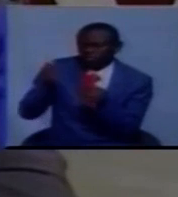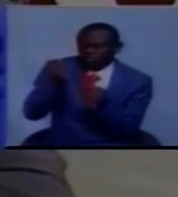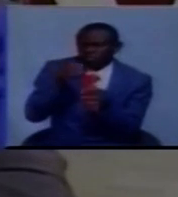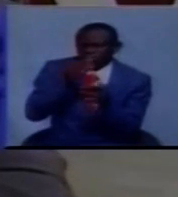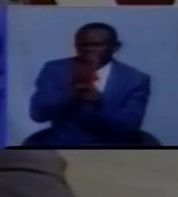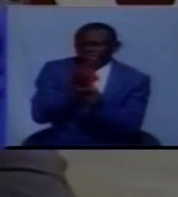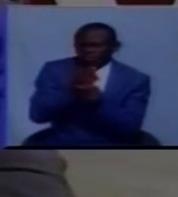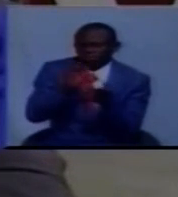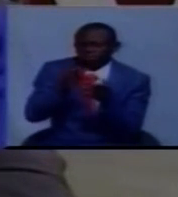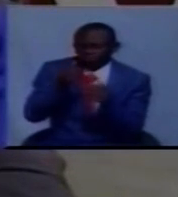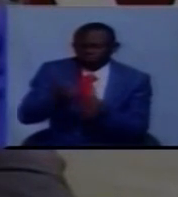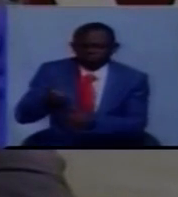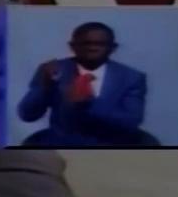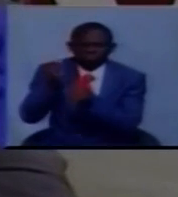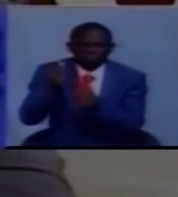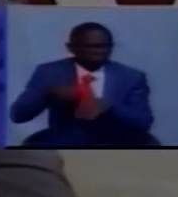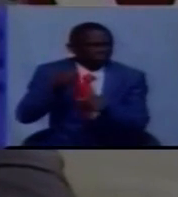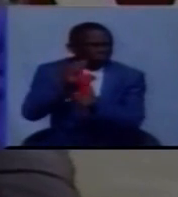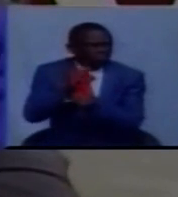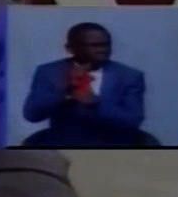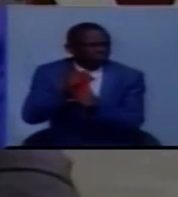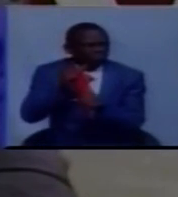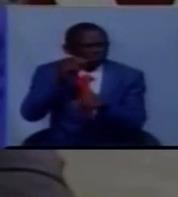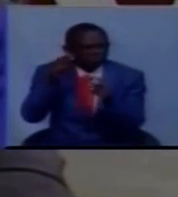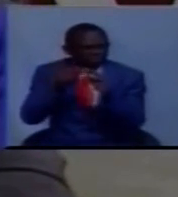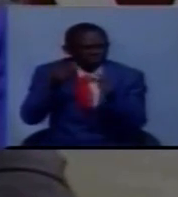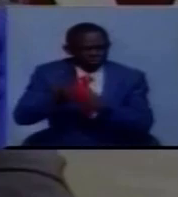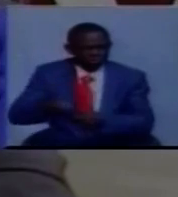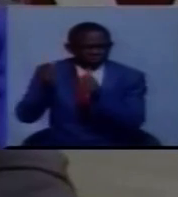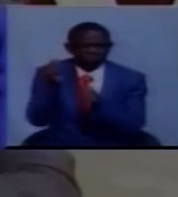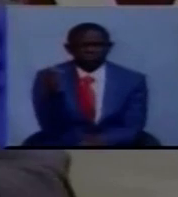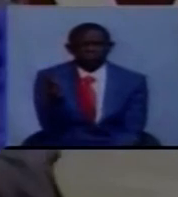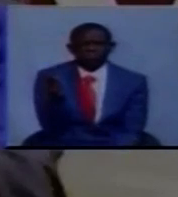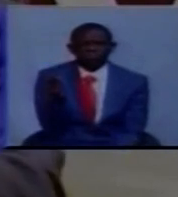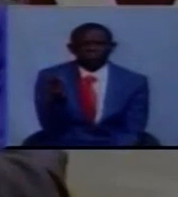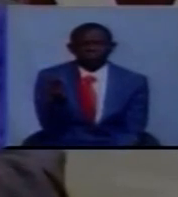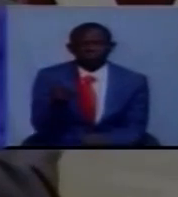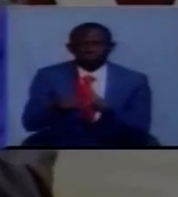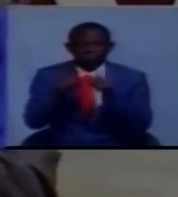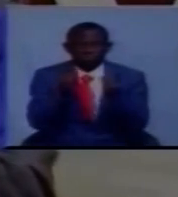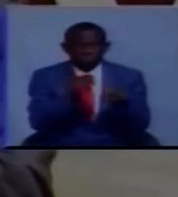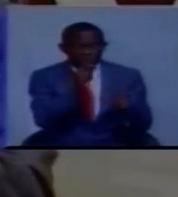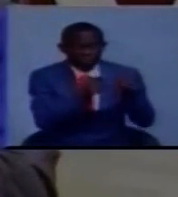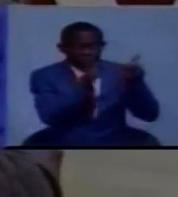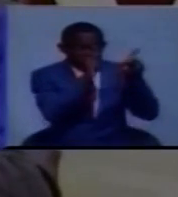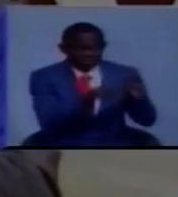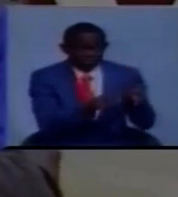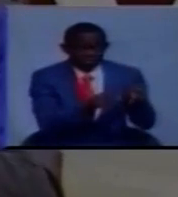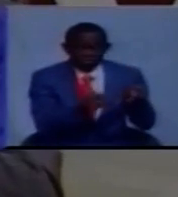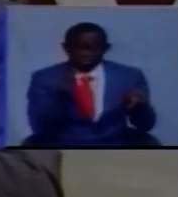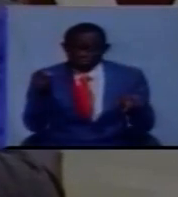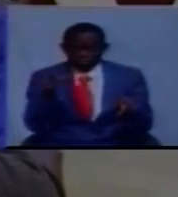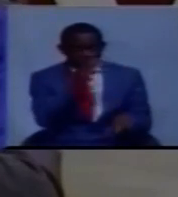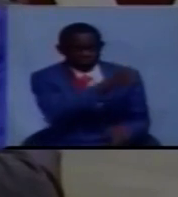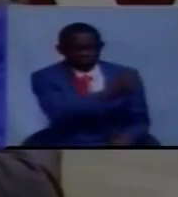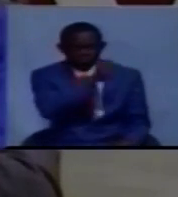can continue working on contract. But the thing is, if you employ somebody on fixed-term contract, what we are